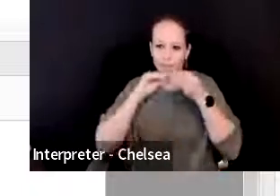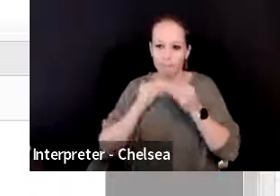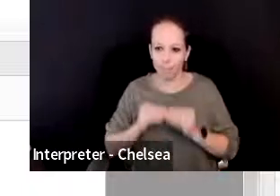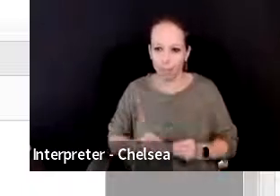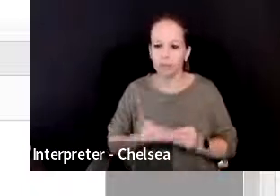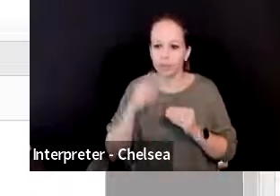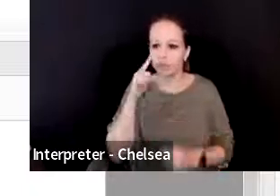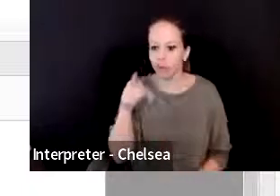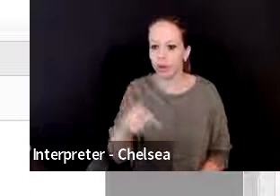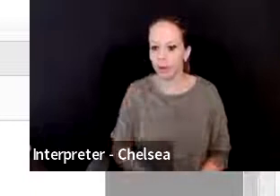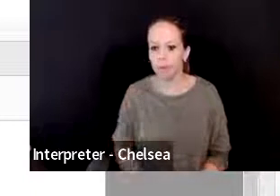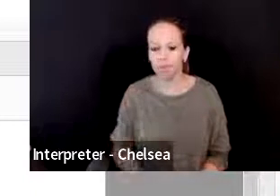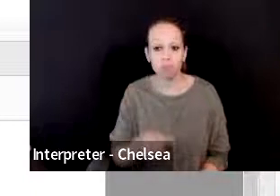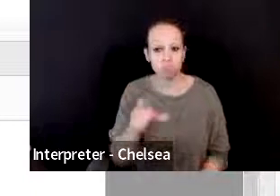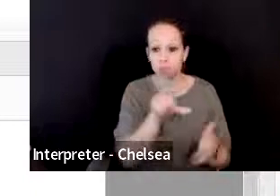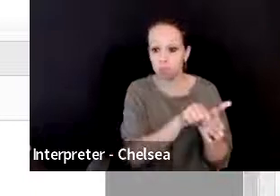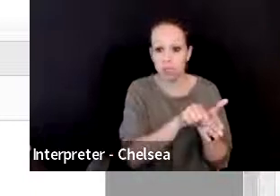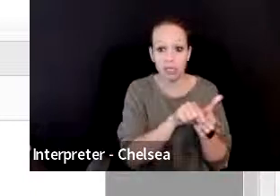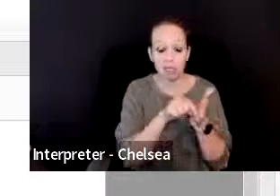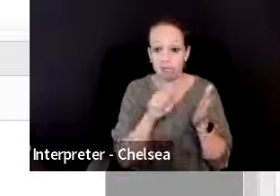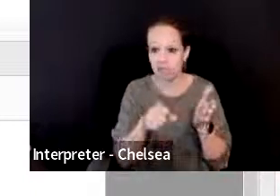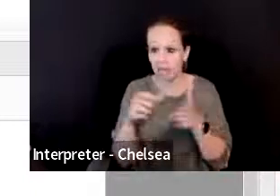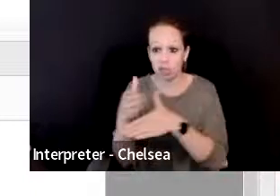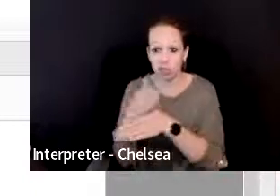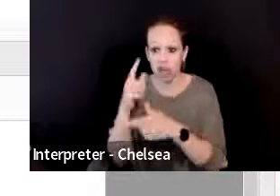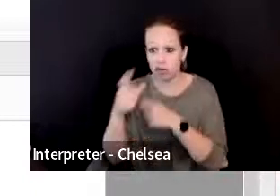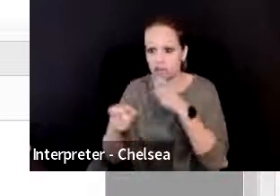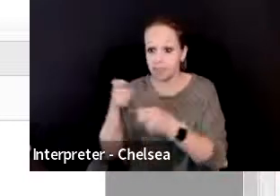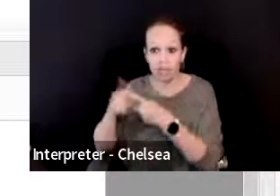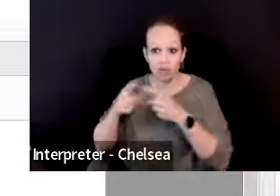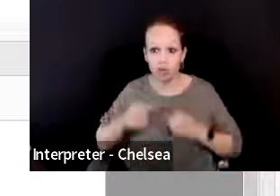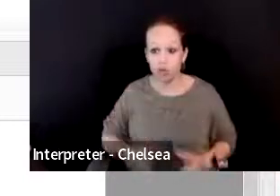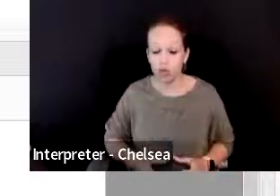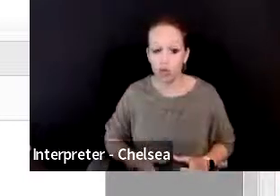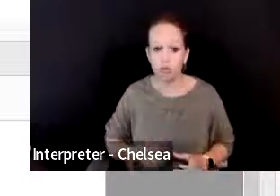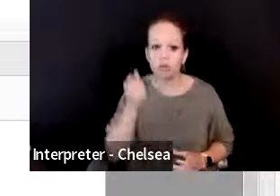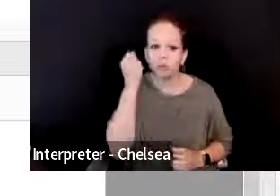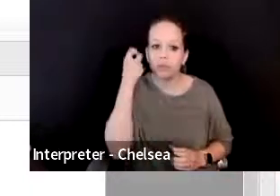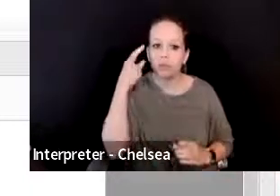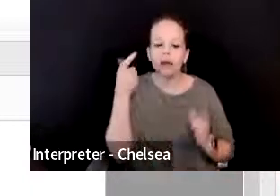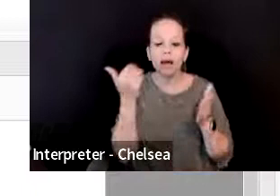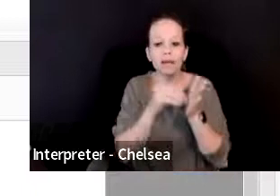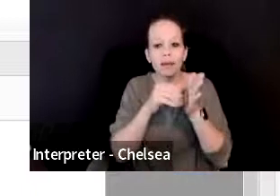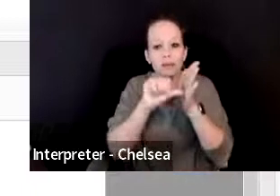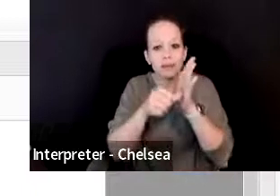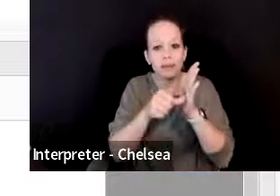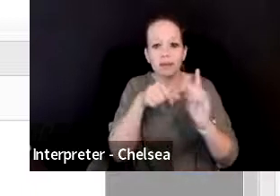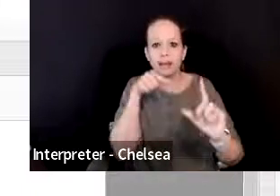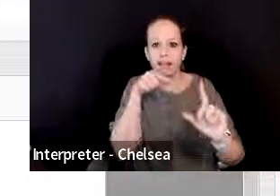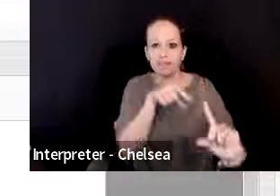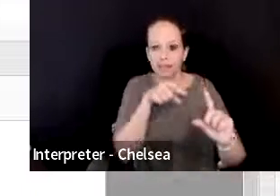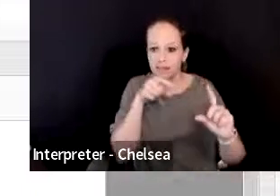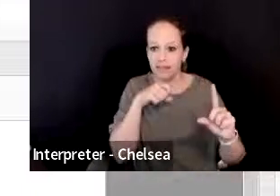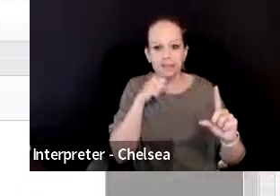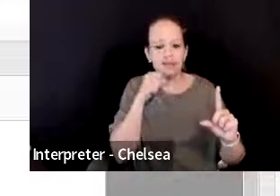out, to share it with people. So again, this is when a student is no longer a student. It's just really, really important. The great work that